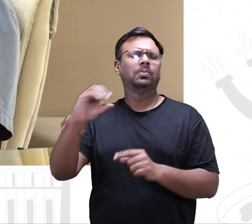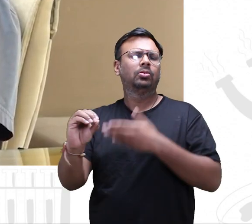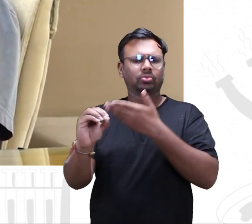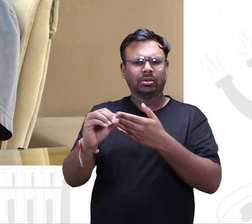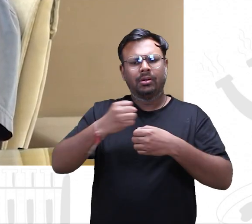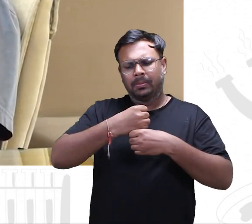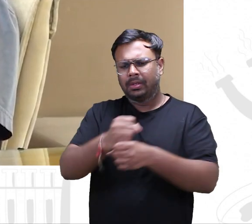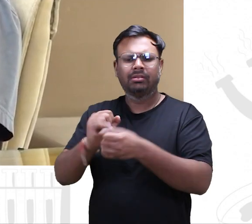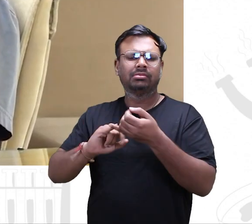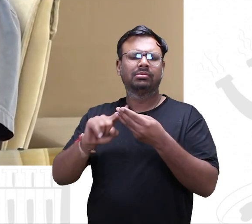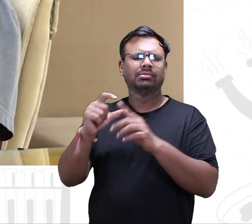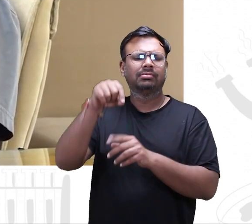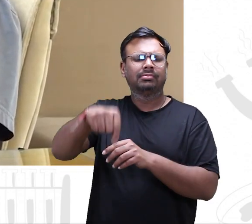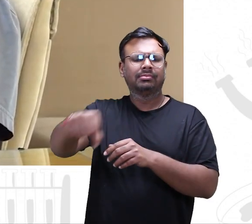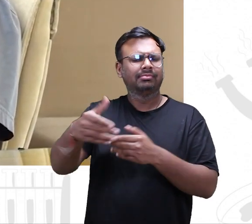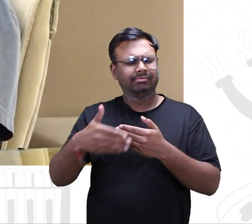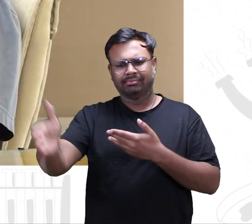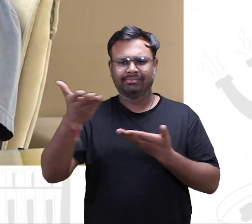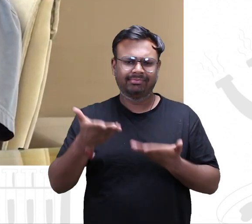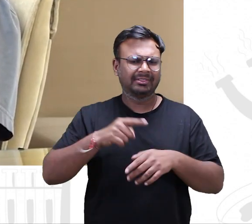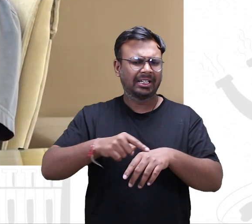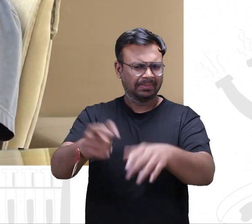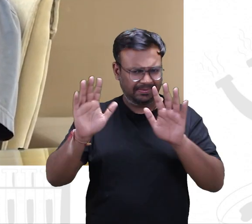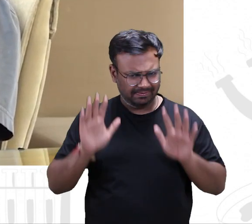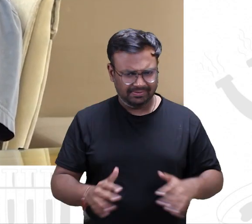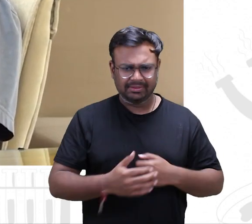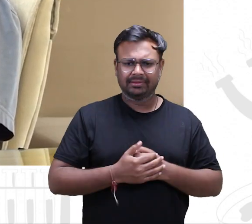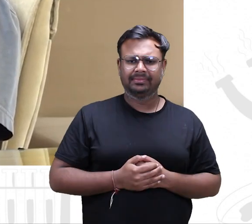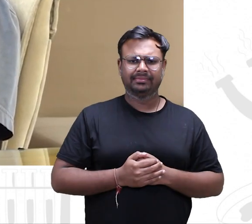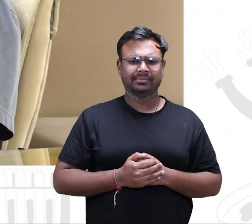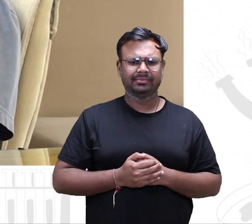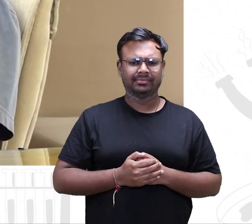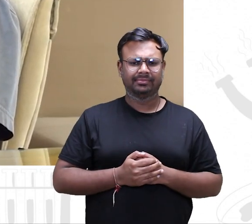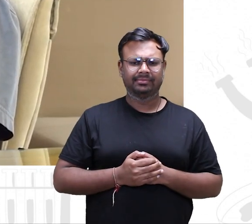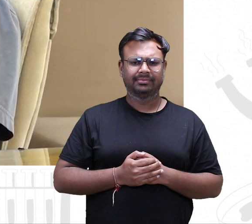plants, they just start making seeds right away, quite often,